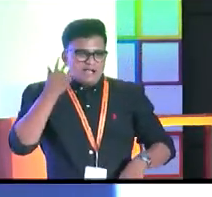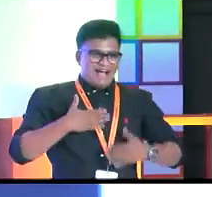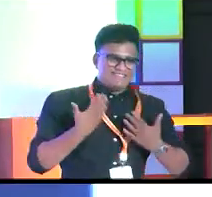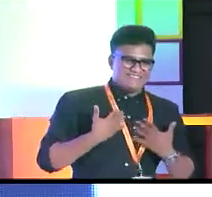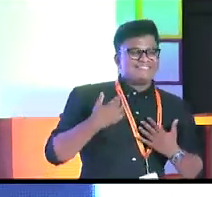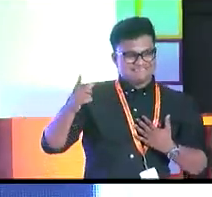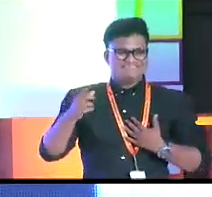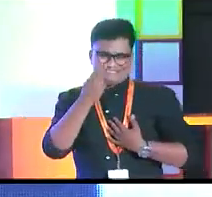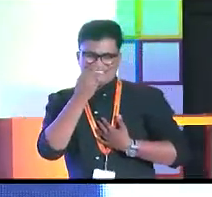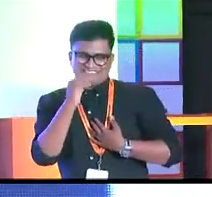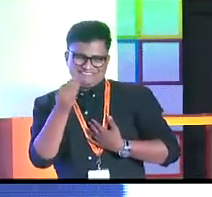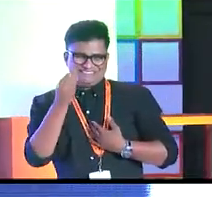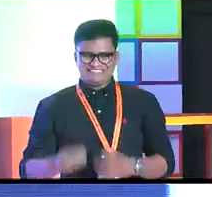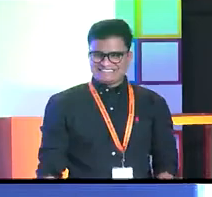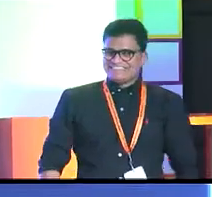Hindi. So